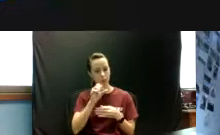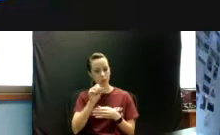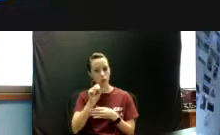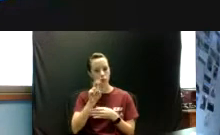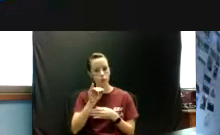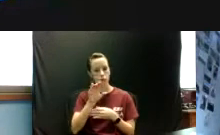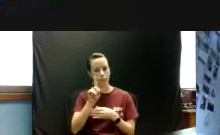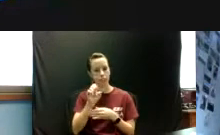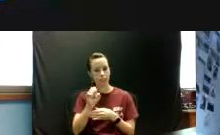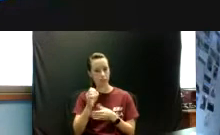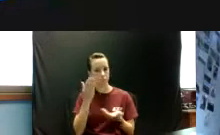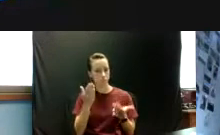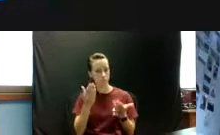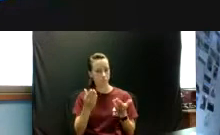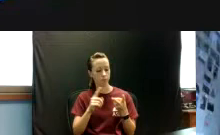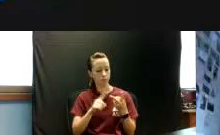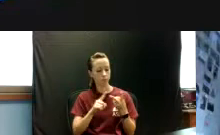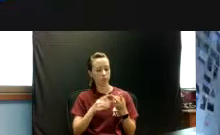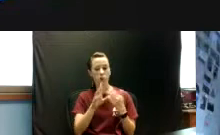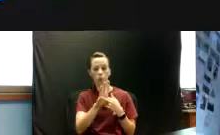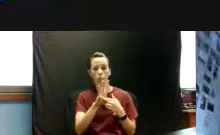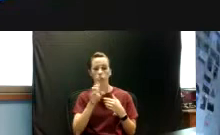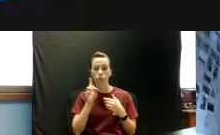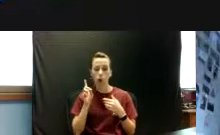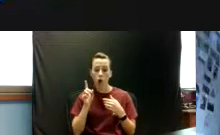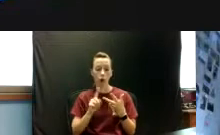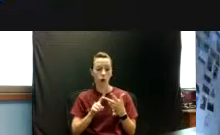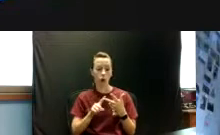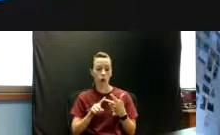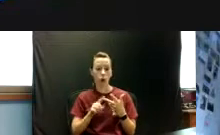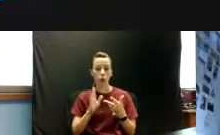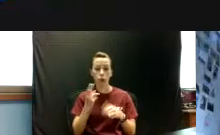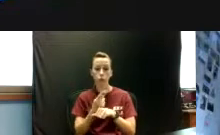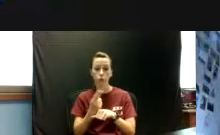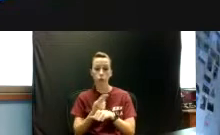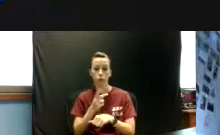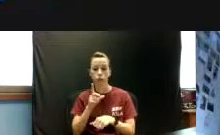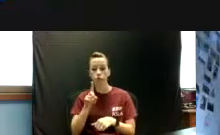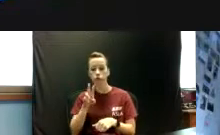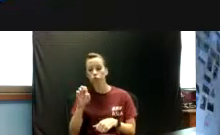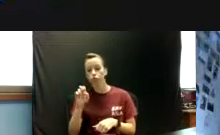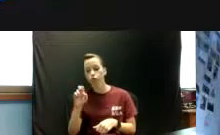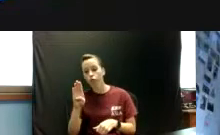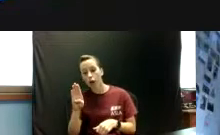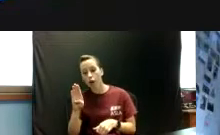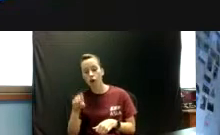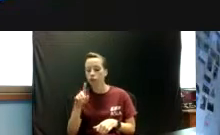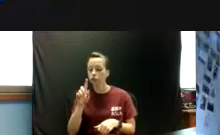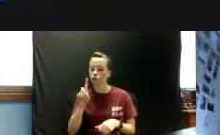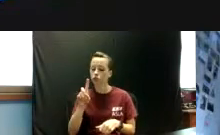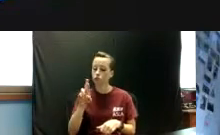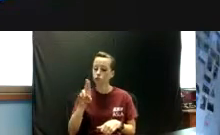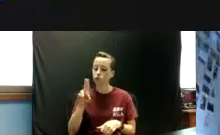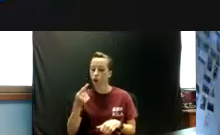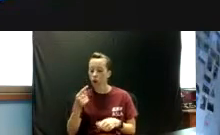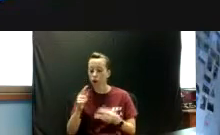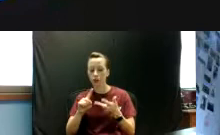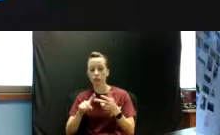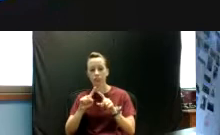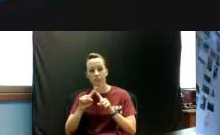or using substances. They might be participating in reckless behavior, having extreme mood swings, increased impulsivity,